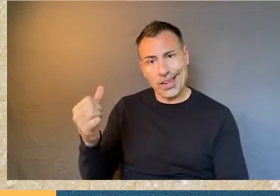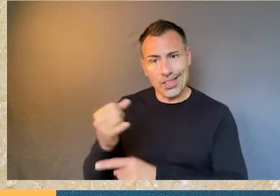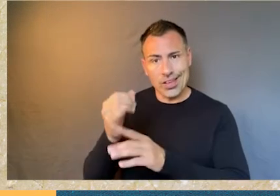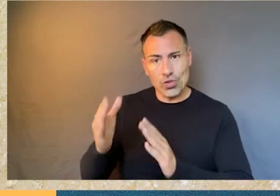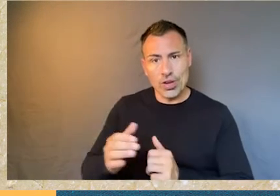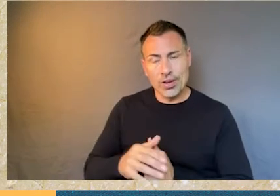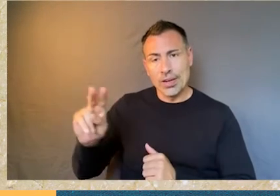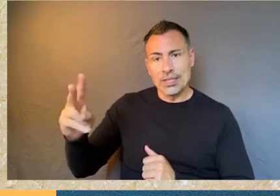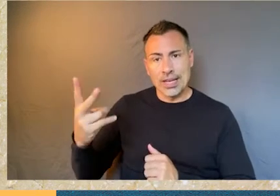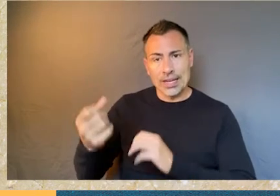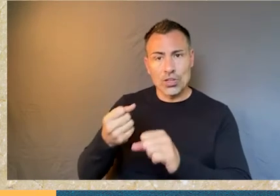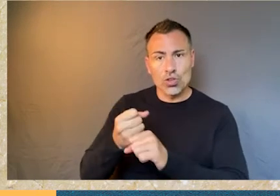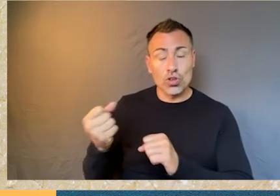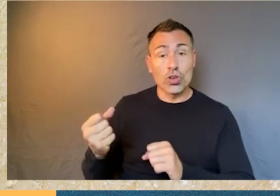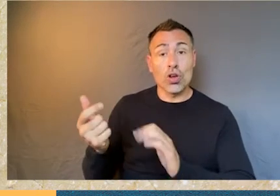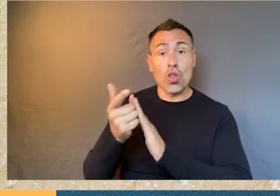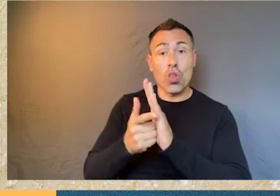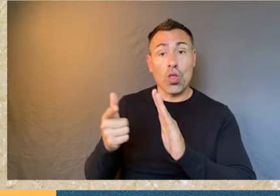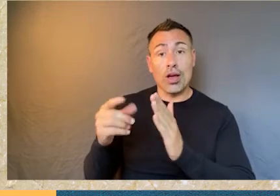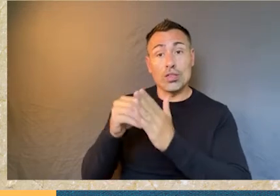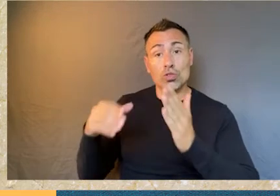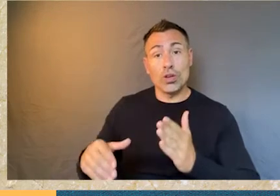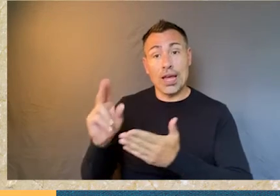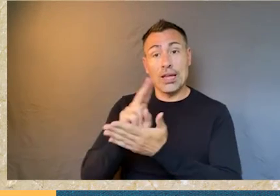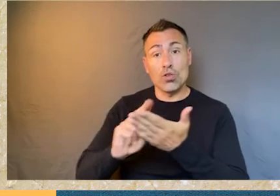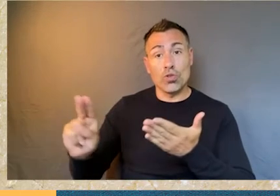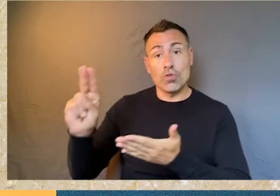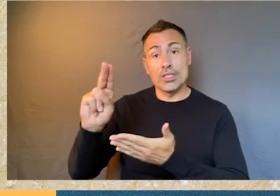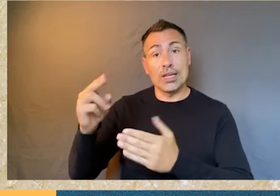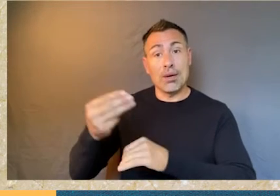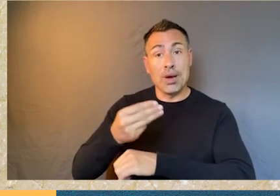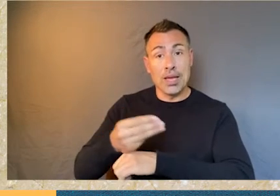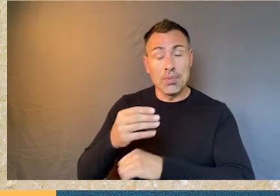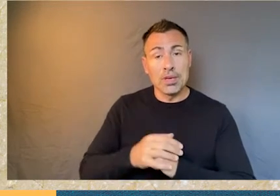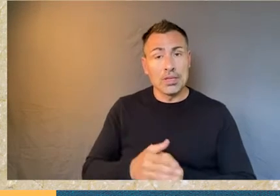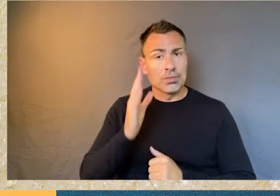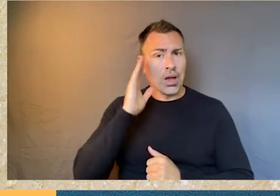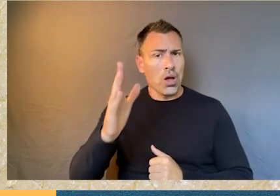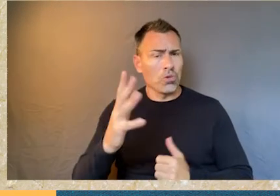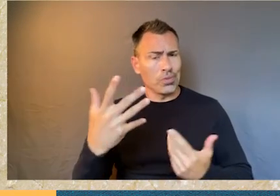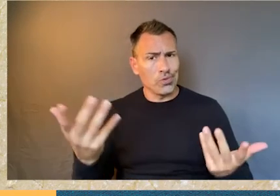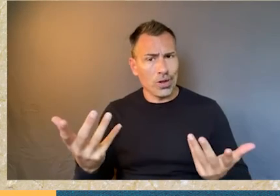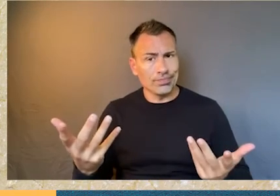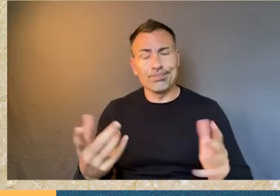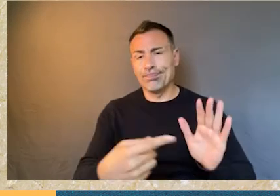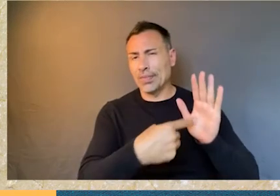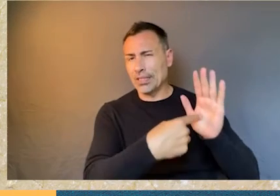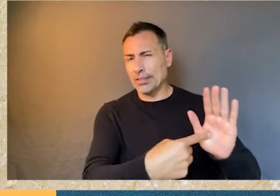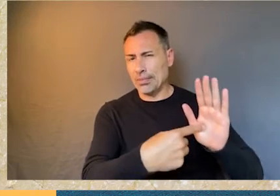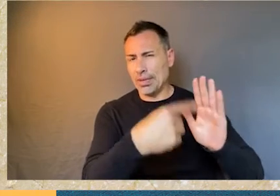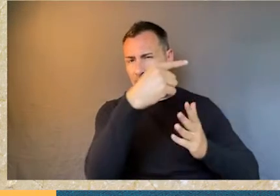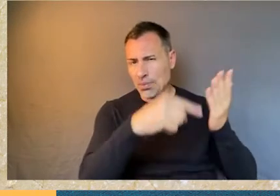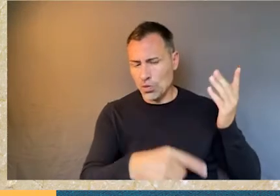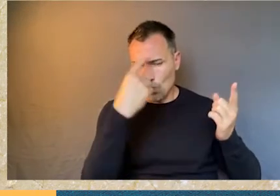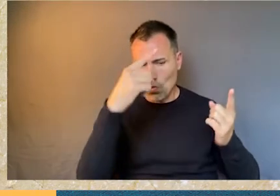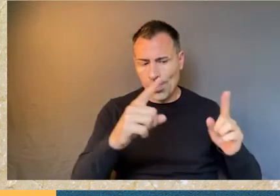student at the University of Miami. I'll be giving common examples of accommodations for different types of disabilities, but first it's important to